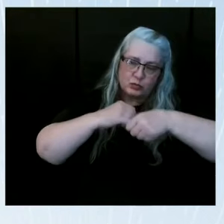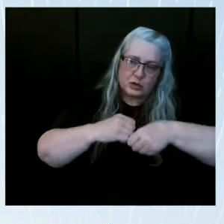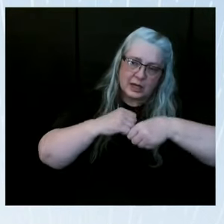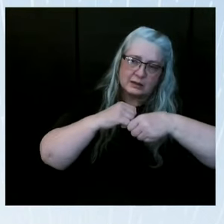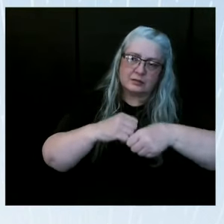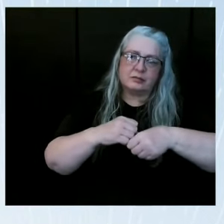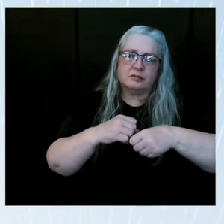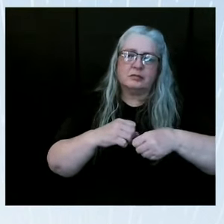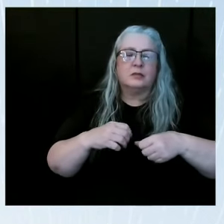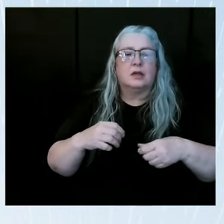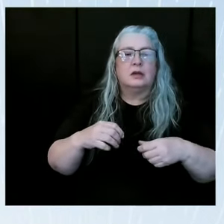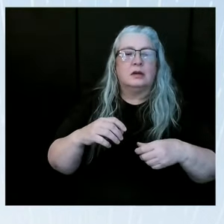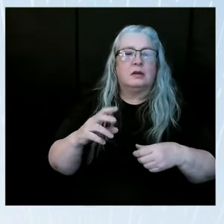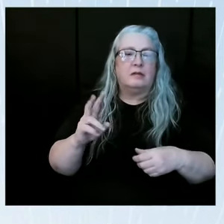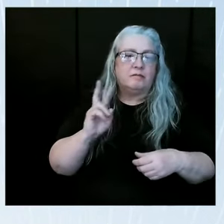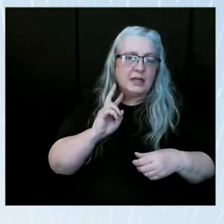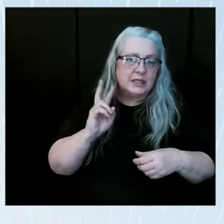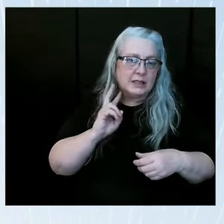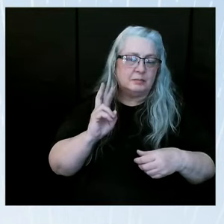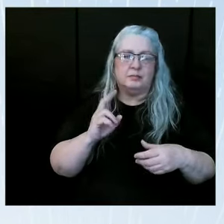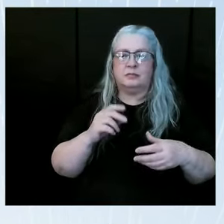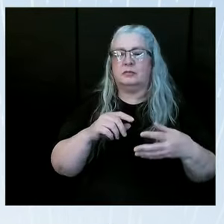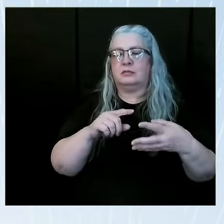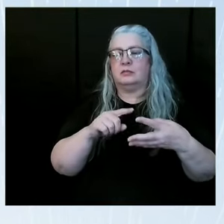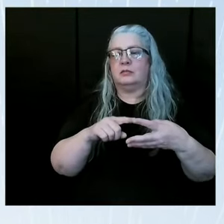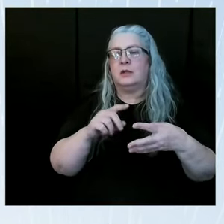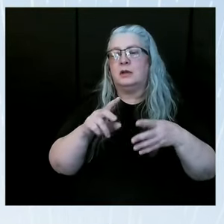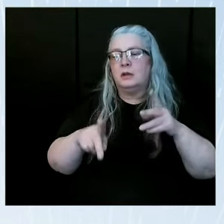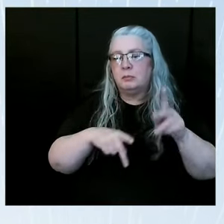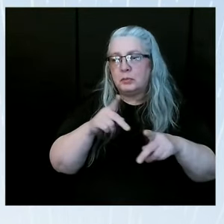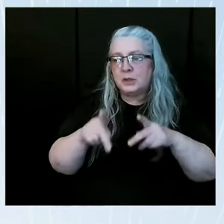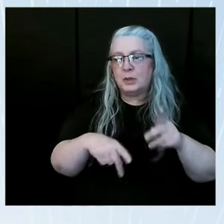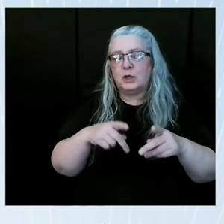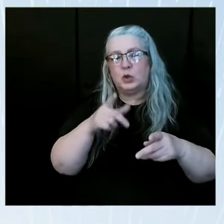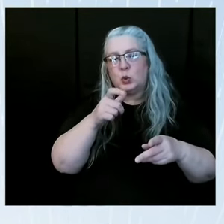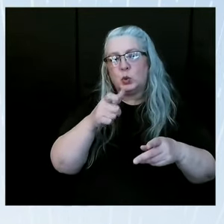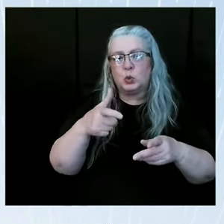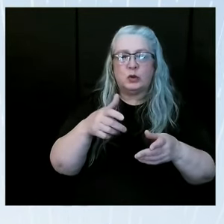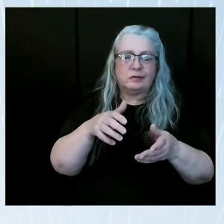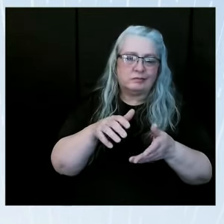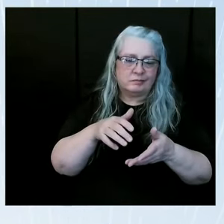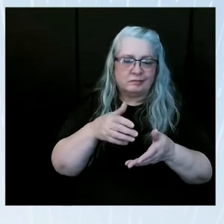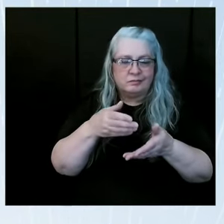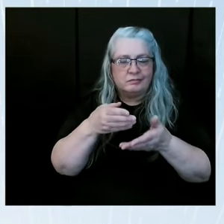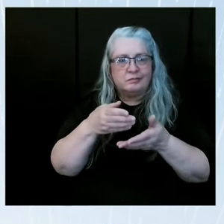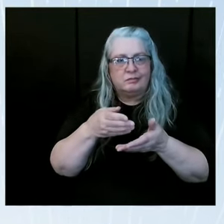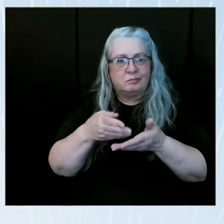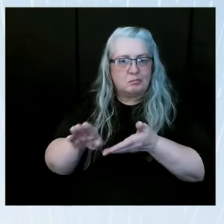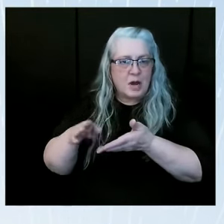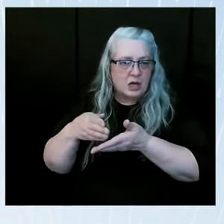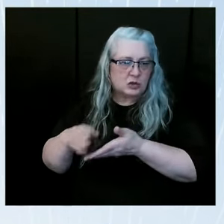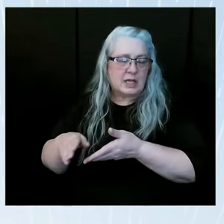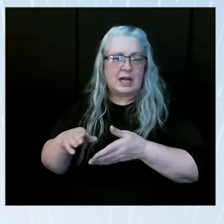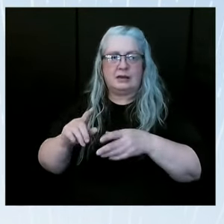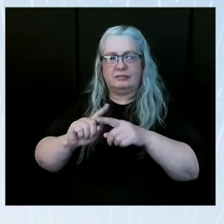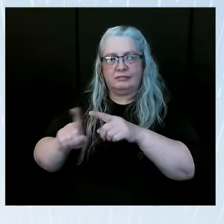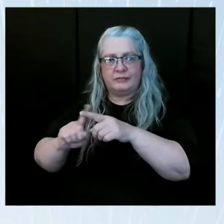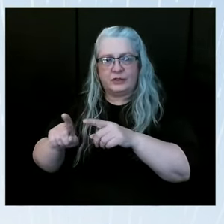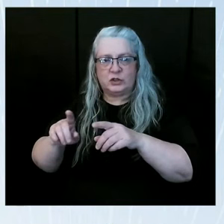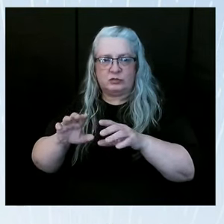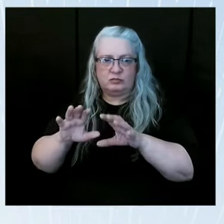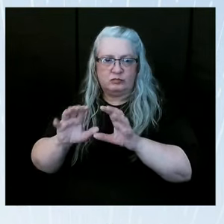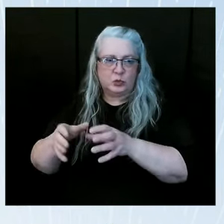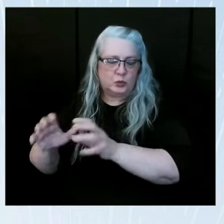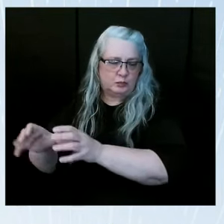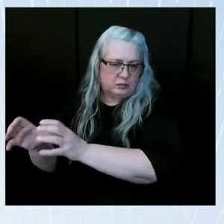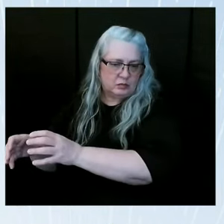victims and members of marginalized communities. Second, we are working with our interagency partners to improve